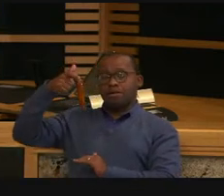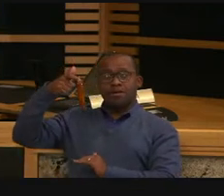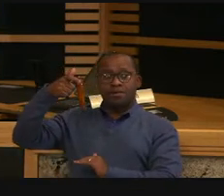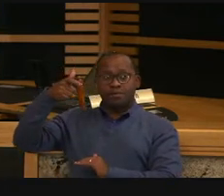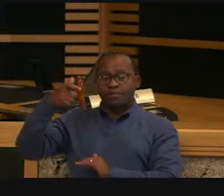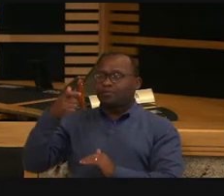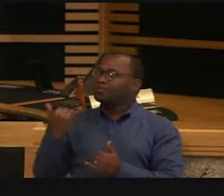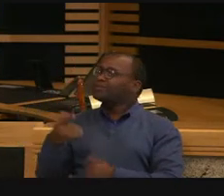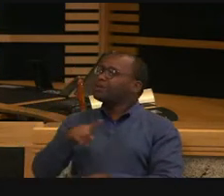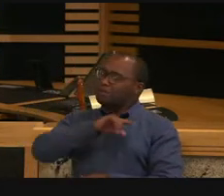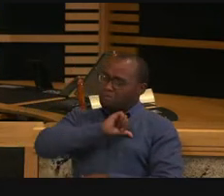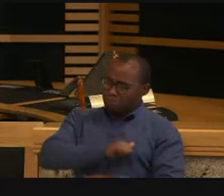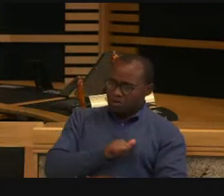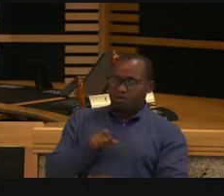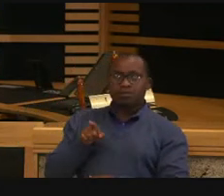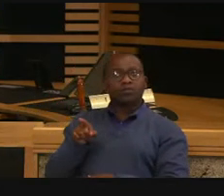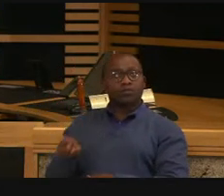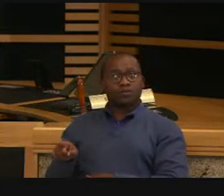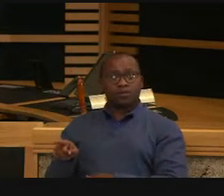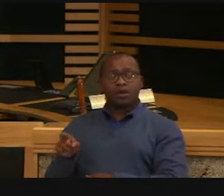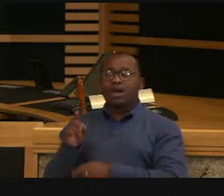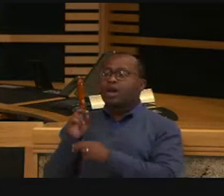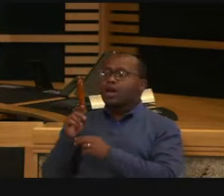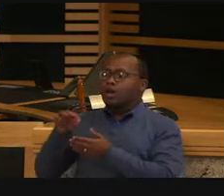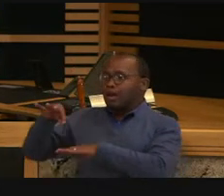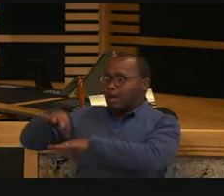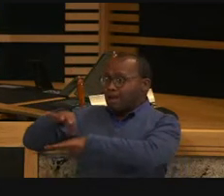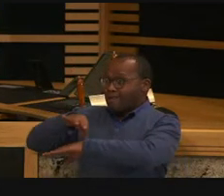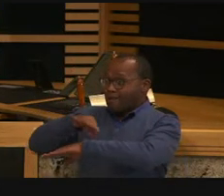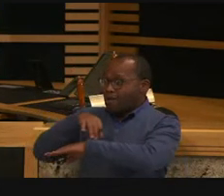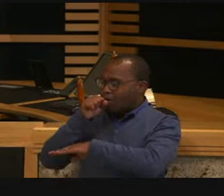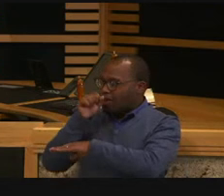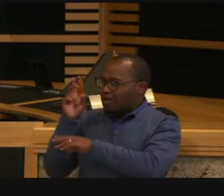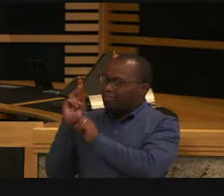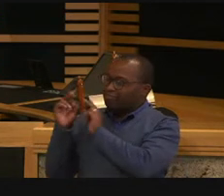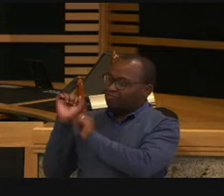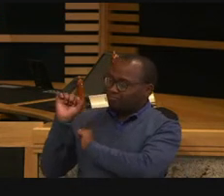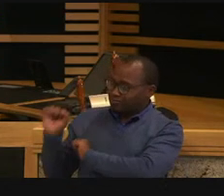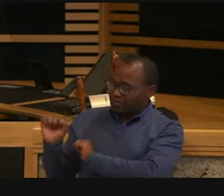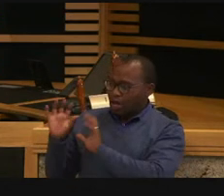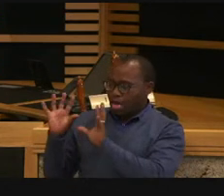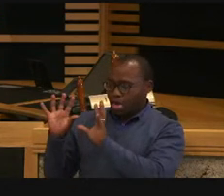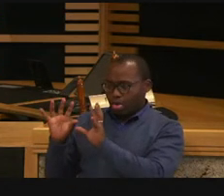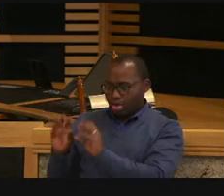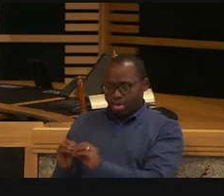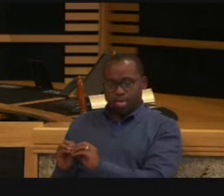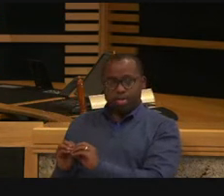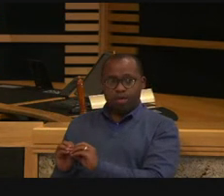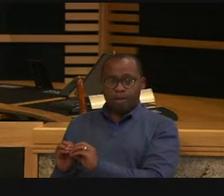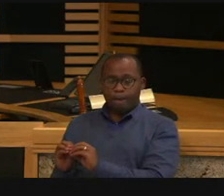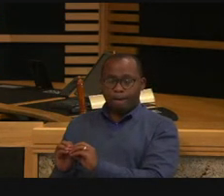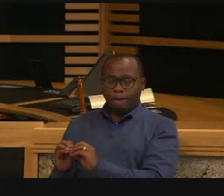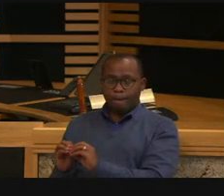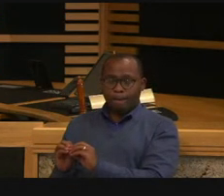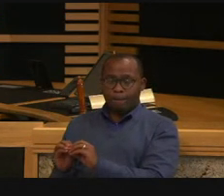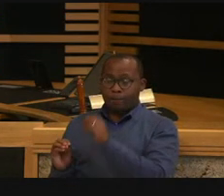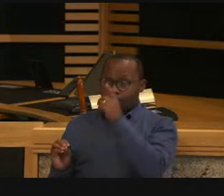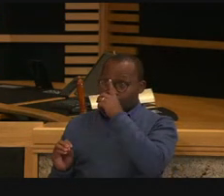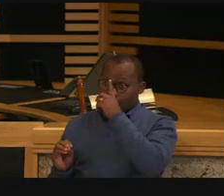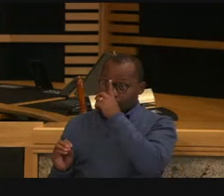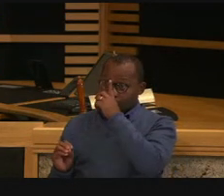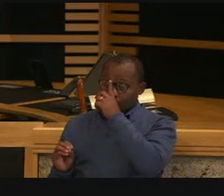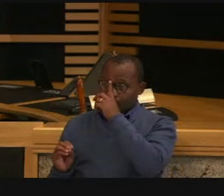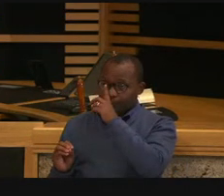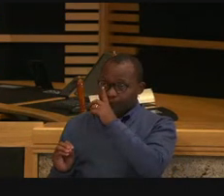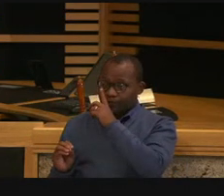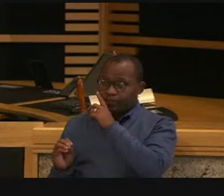Sadly, as this heritage is lost, so too are the land-rents varieties of the cannabis. These are strains of